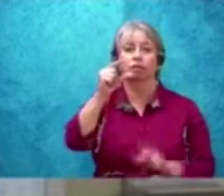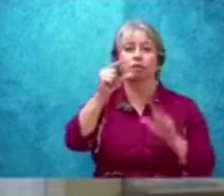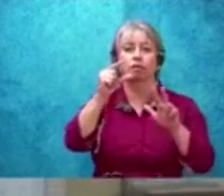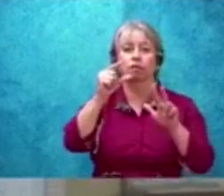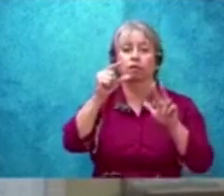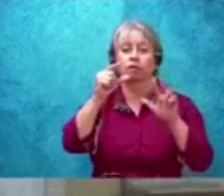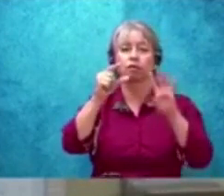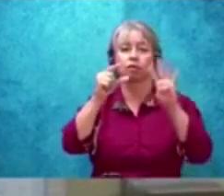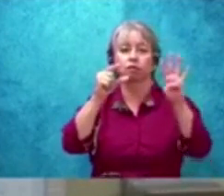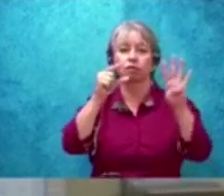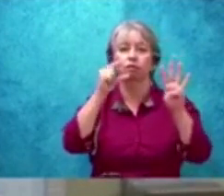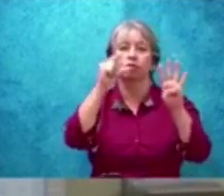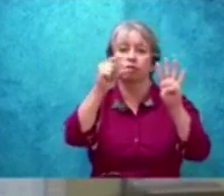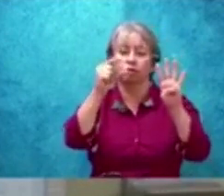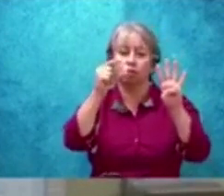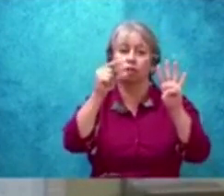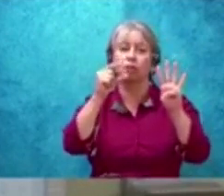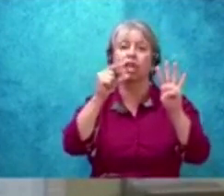1, 2, 3, 4 blocks.